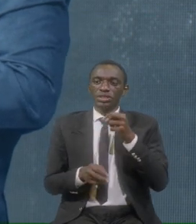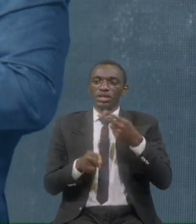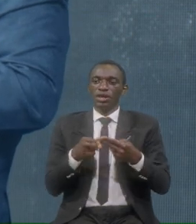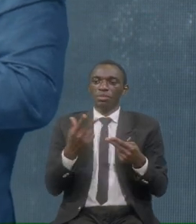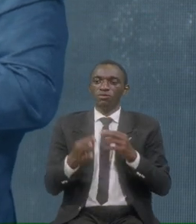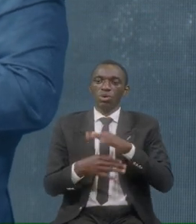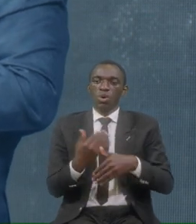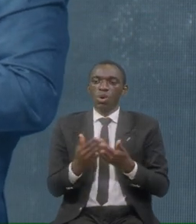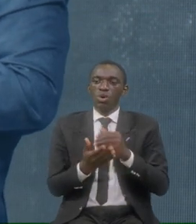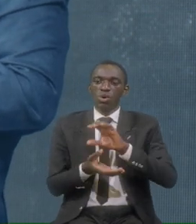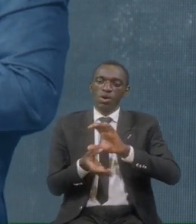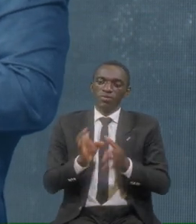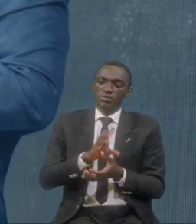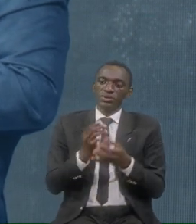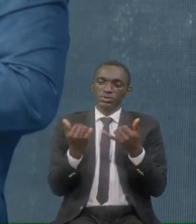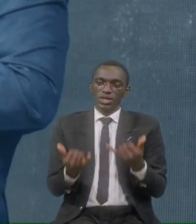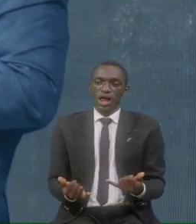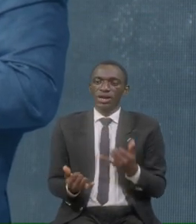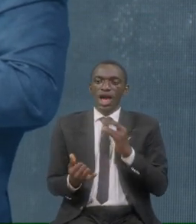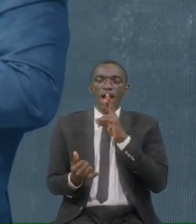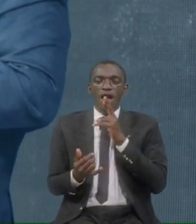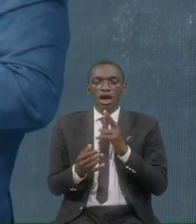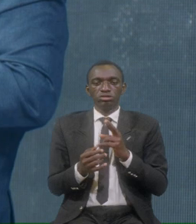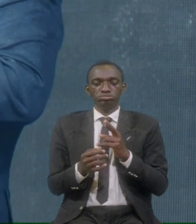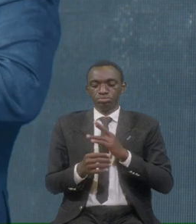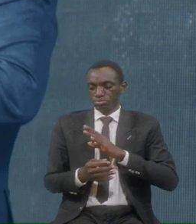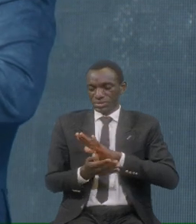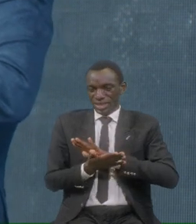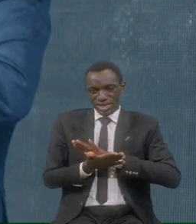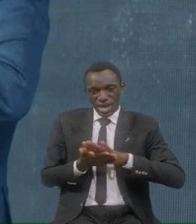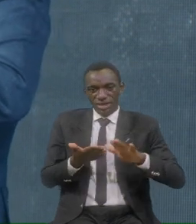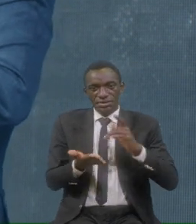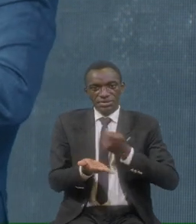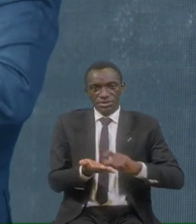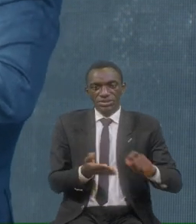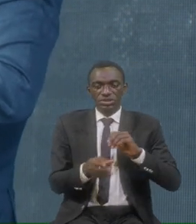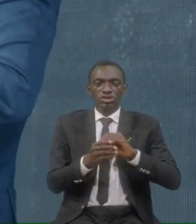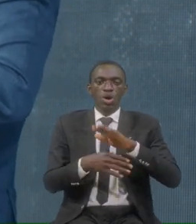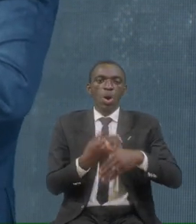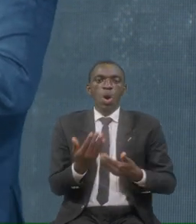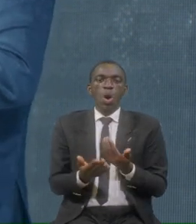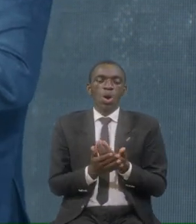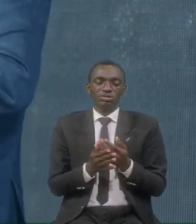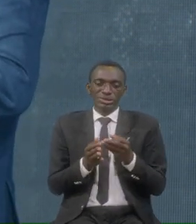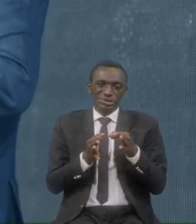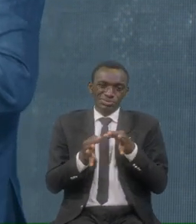appropriately written with all related details.